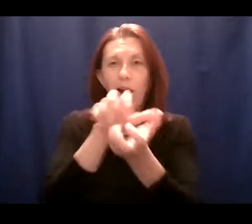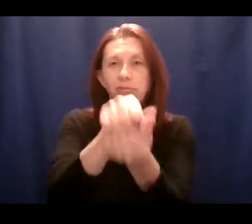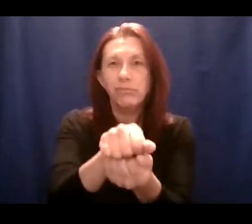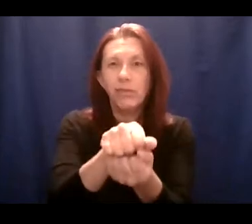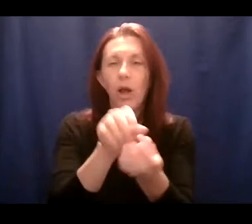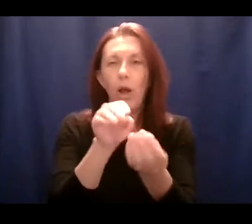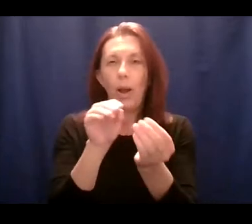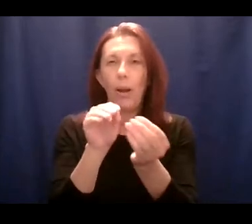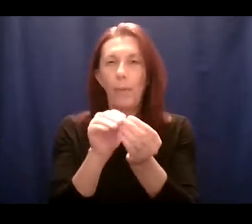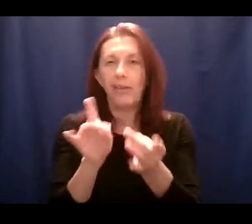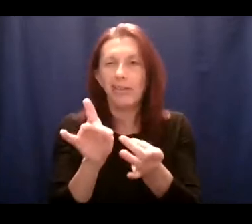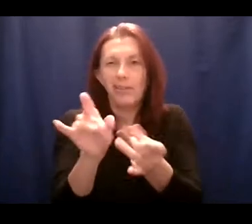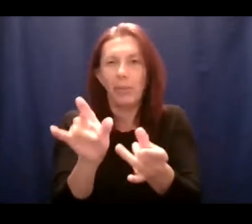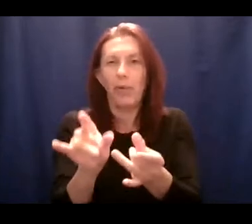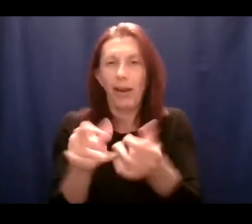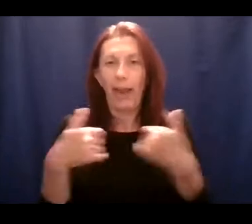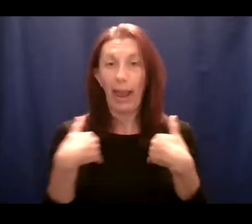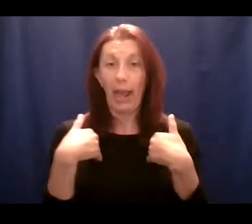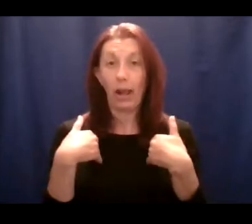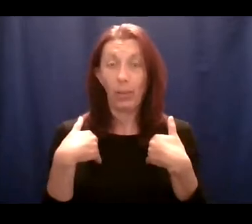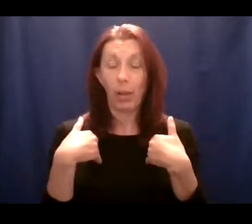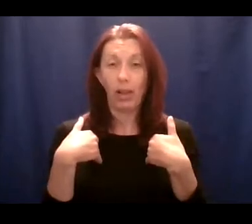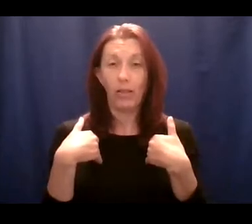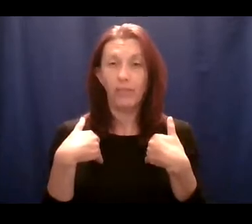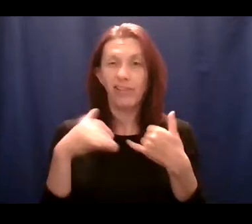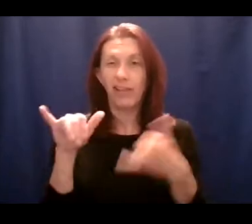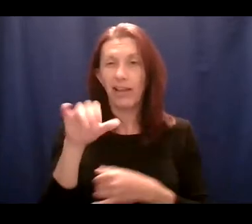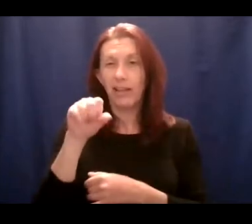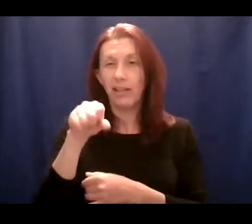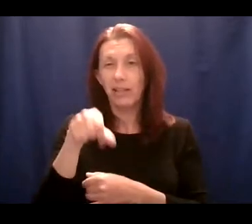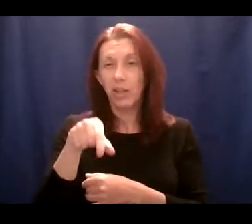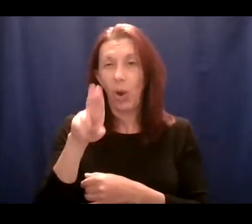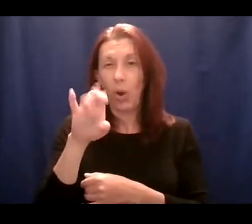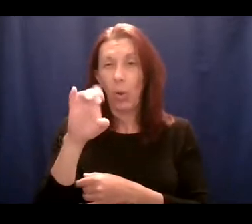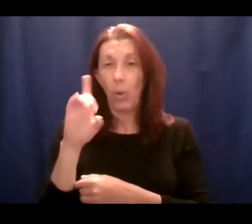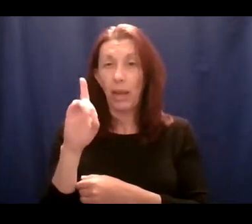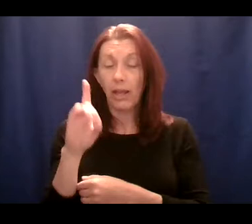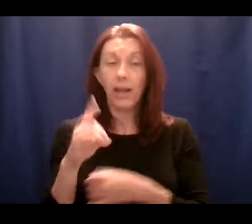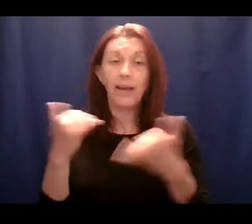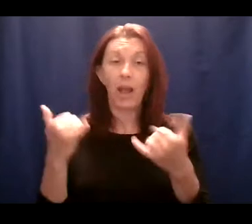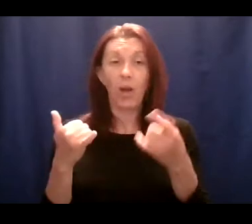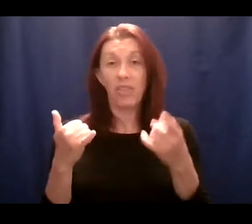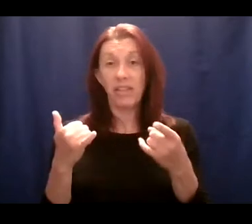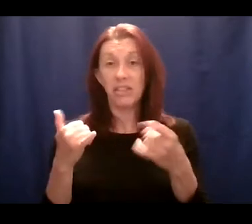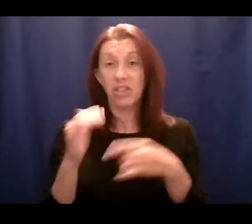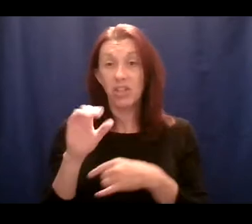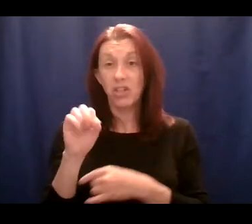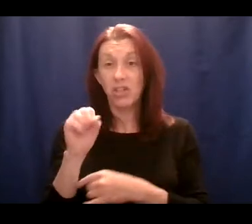friend here, the zebra shark, likes a little bit of both. This shark will actually find animals in the sand like